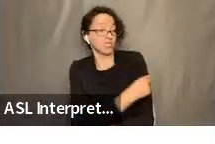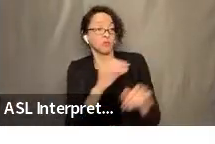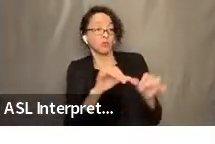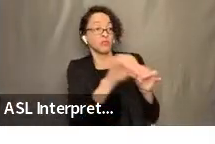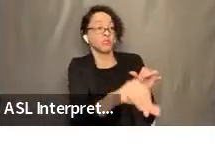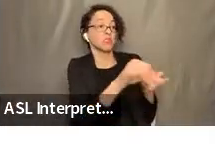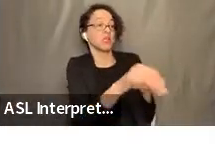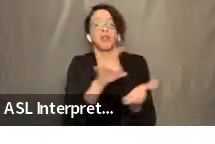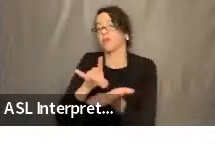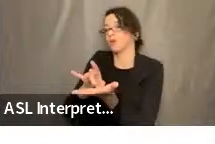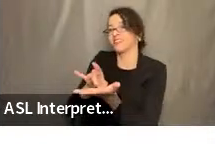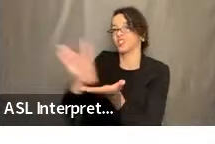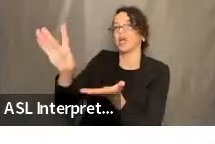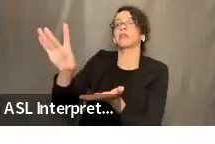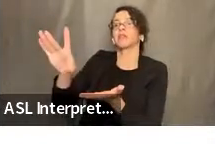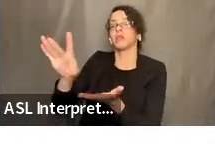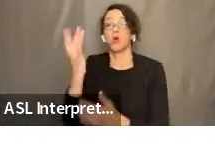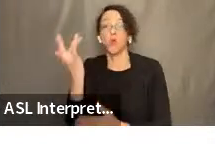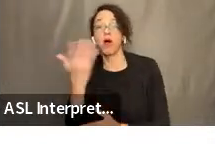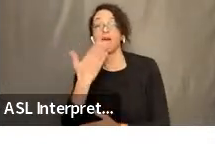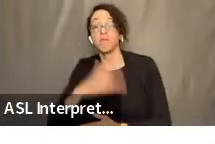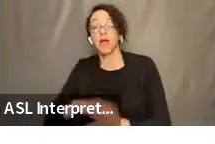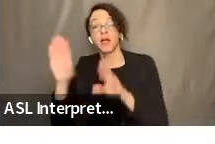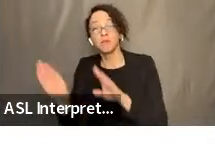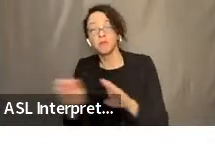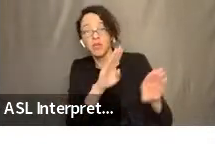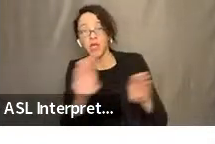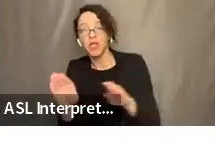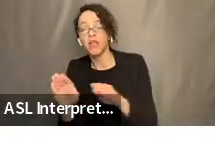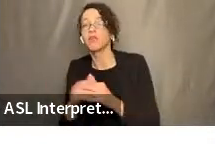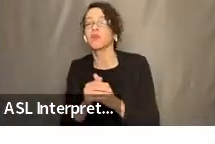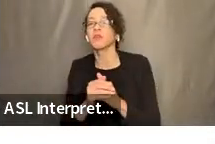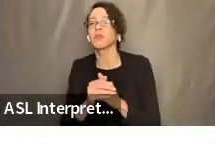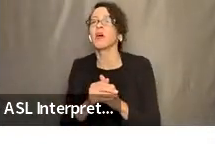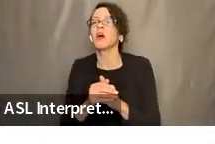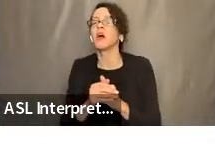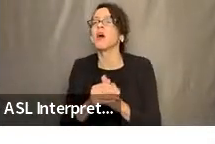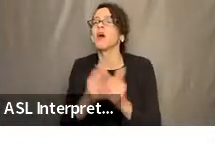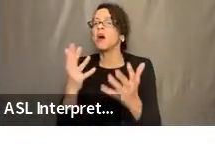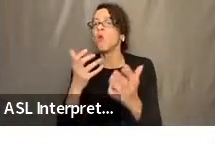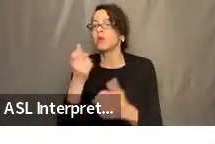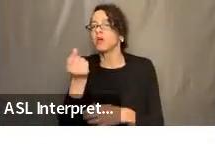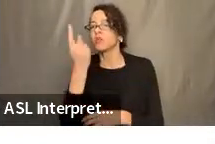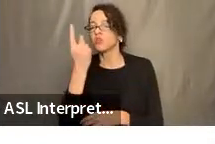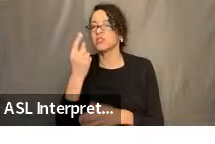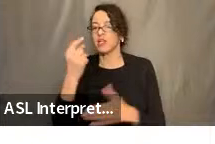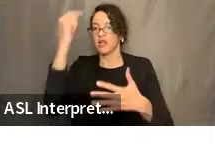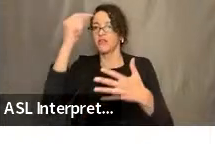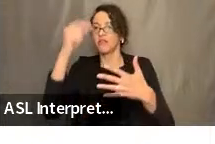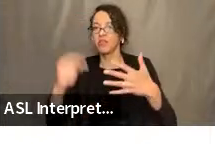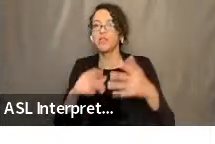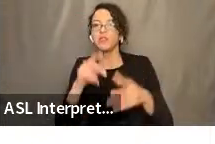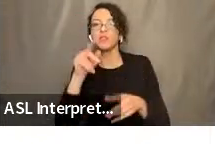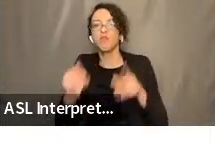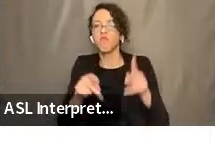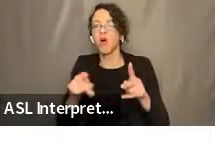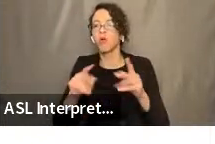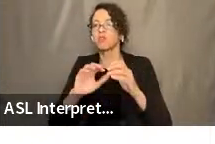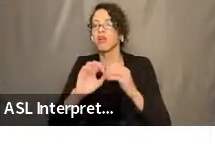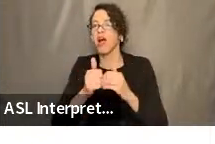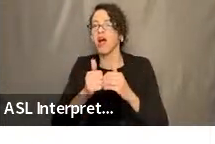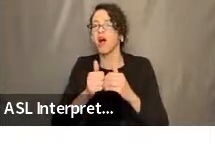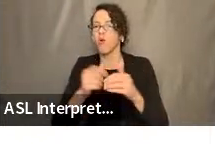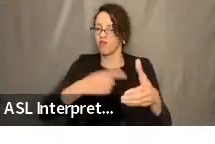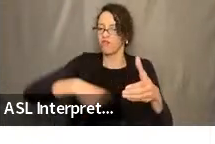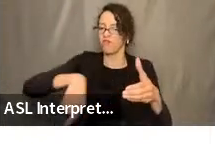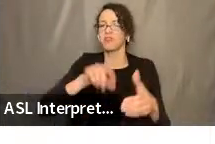behavior. I'd like to understand where these folks and how these folks are supposed to get help